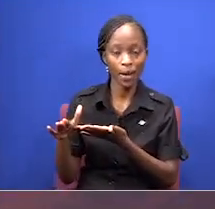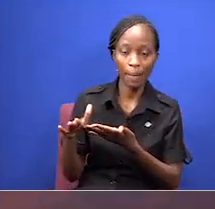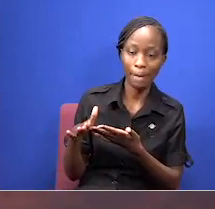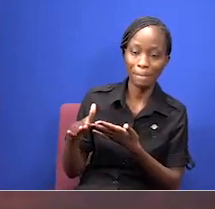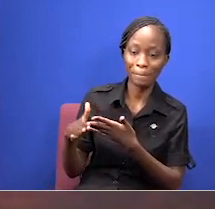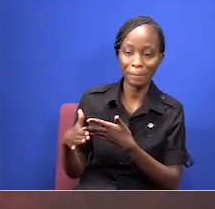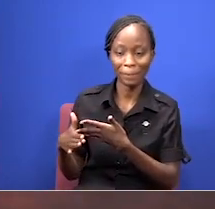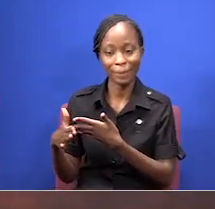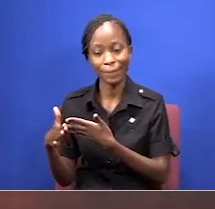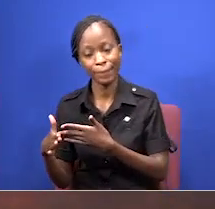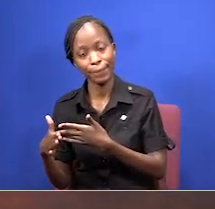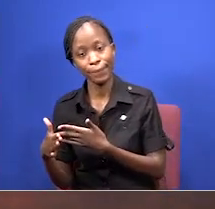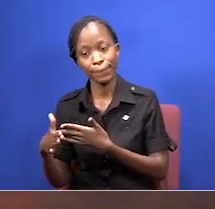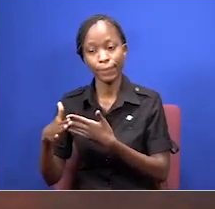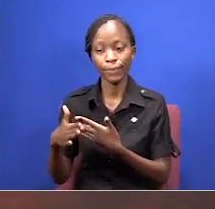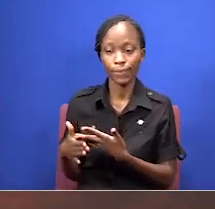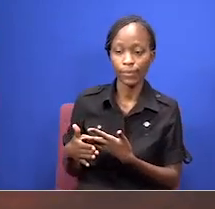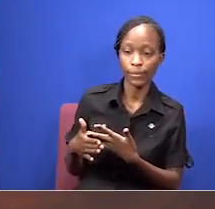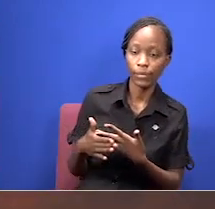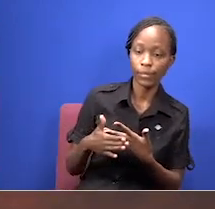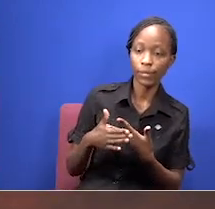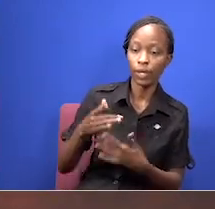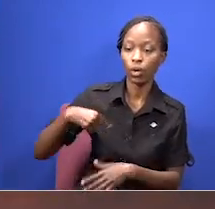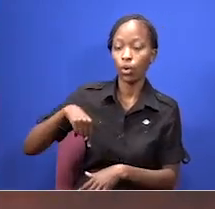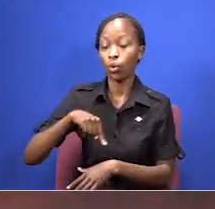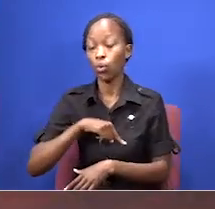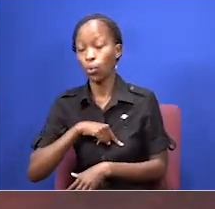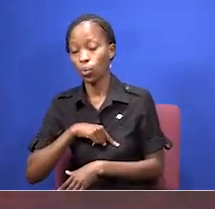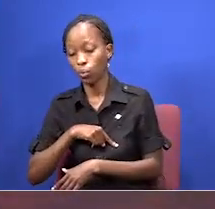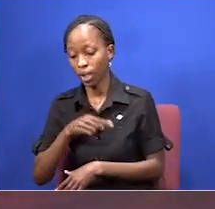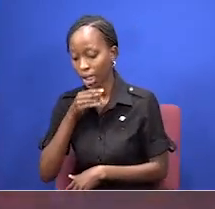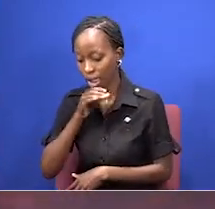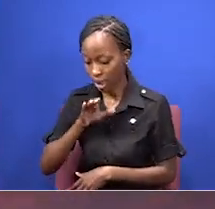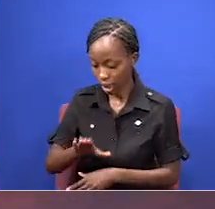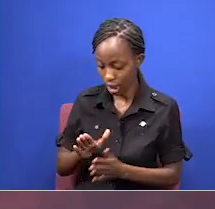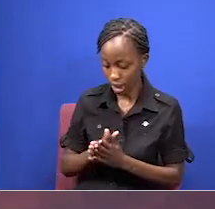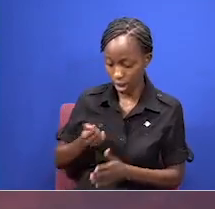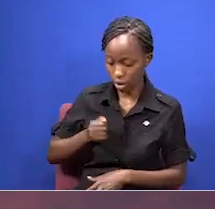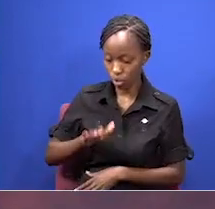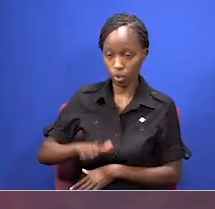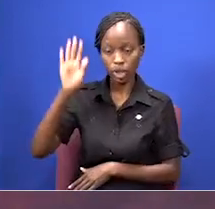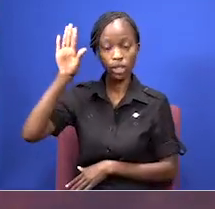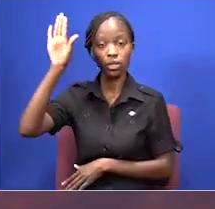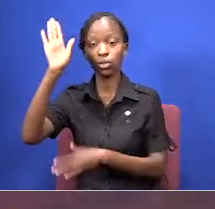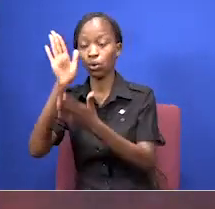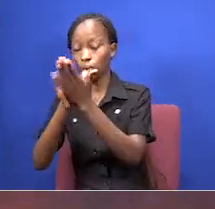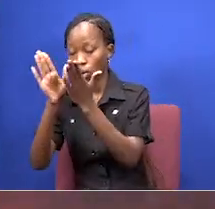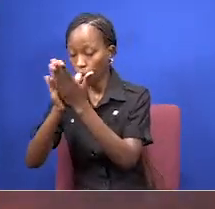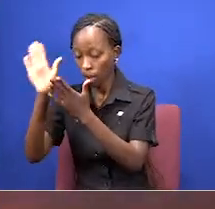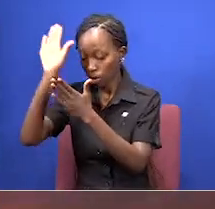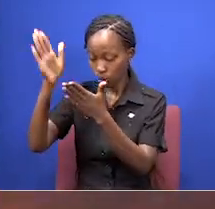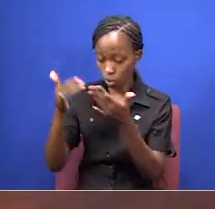holy. Oh God, we your sons and daughters, we praise